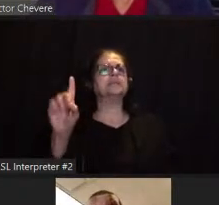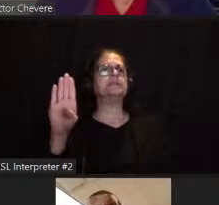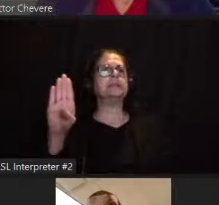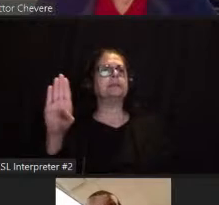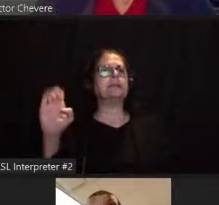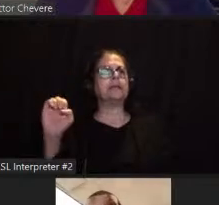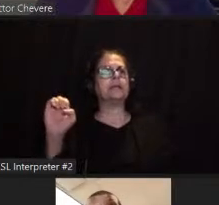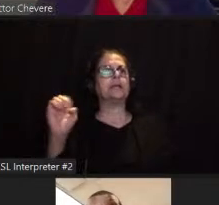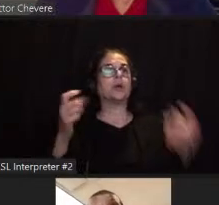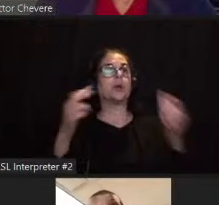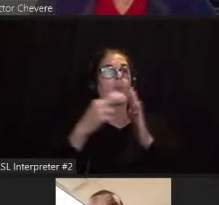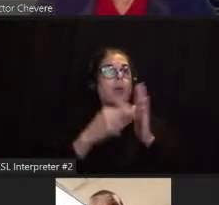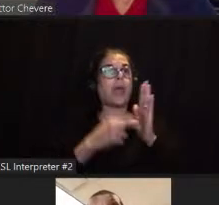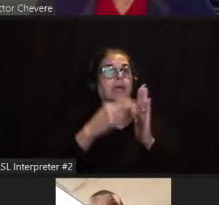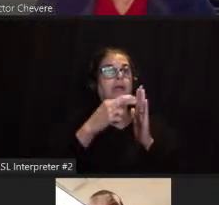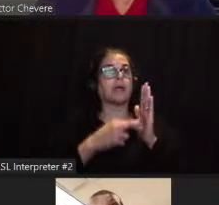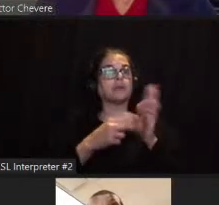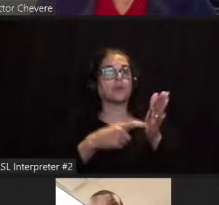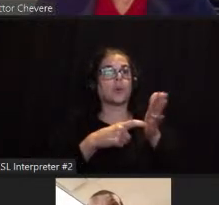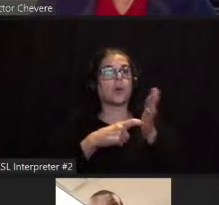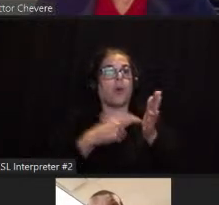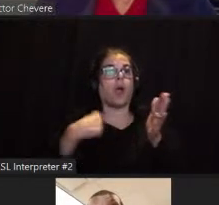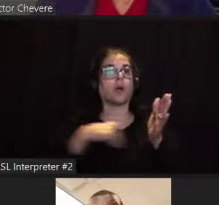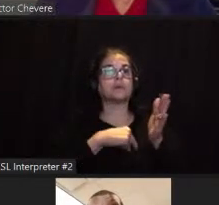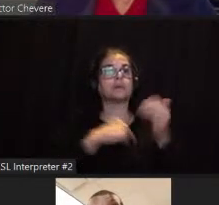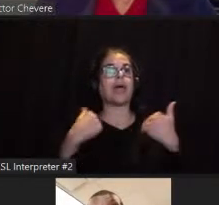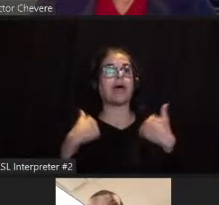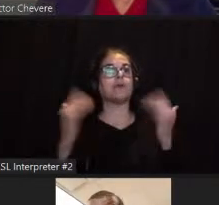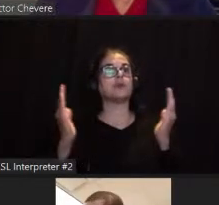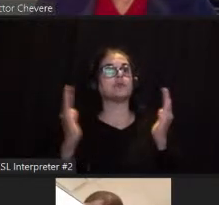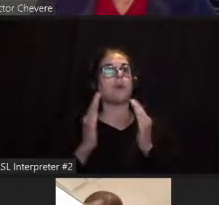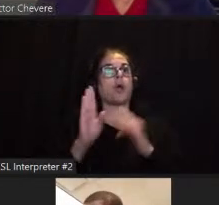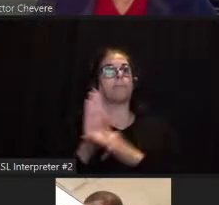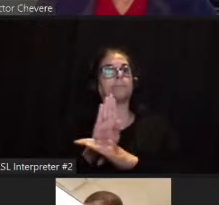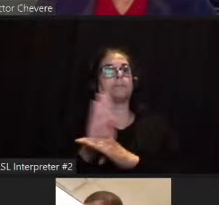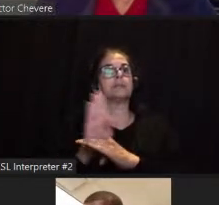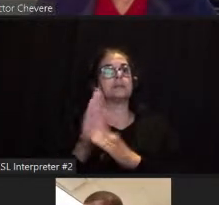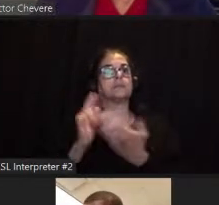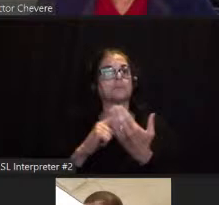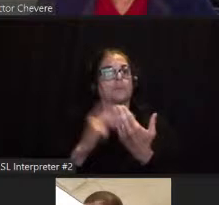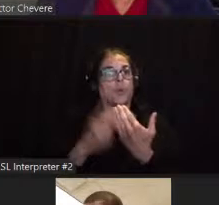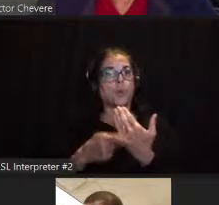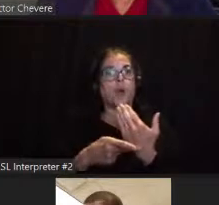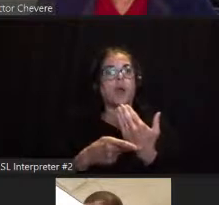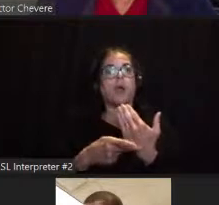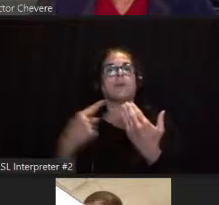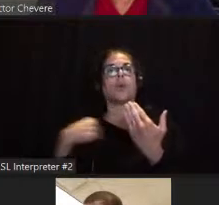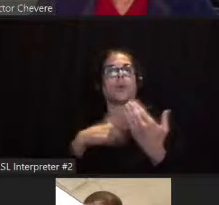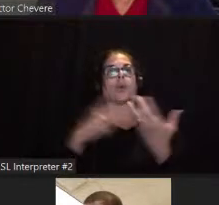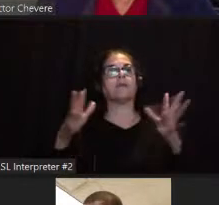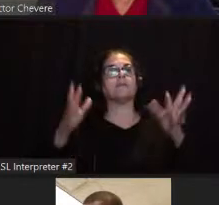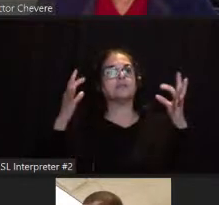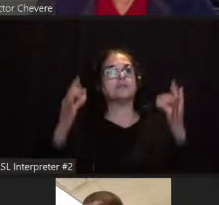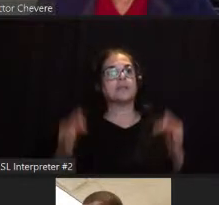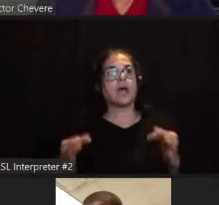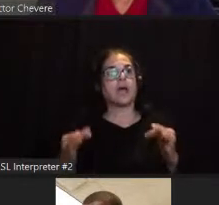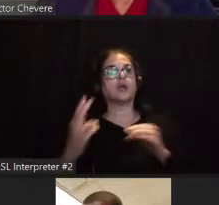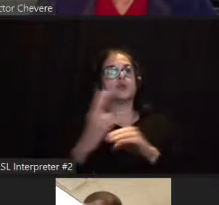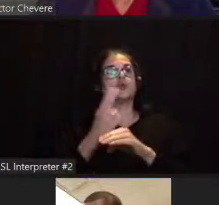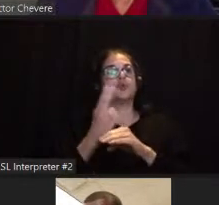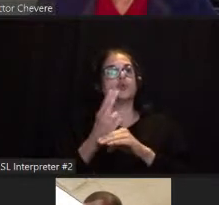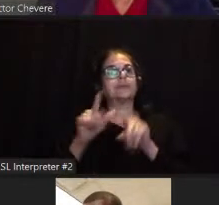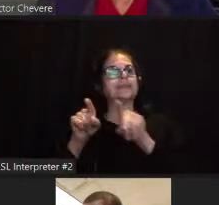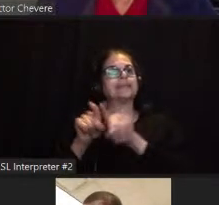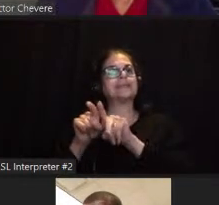The DBE regulations require us to have a small business program. So we have decided to use the same